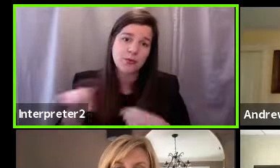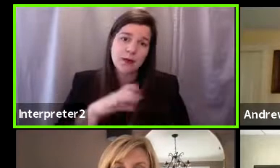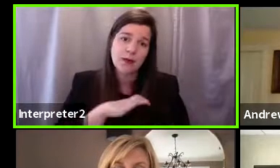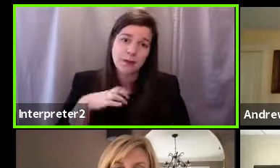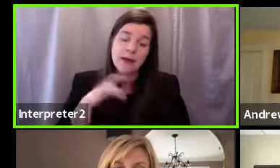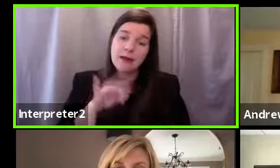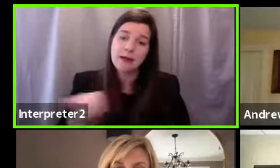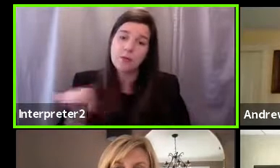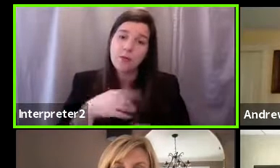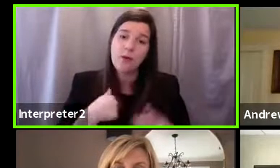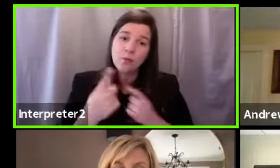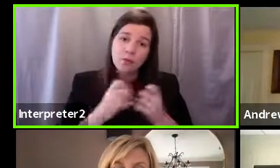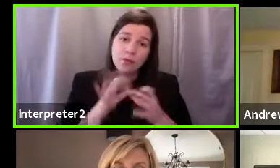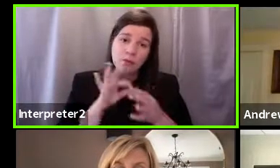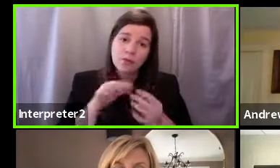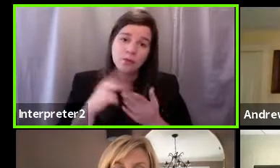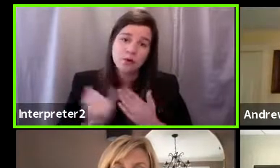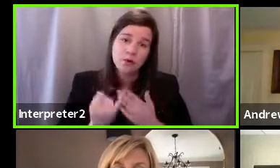project.